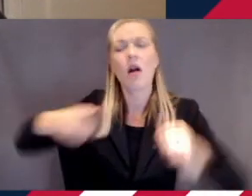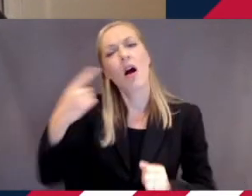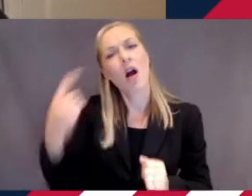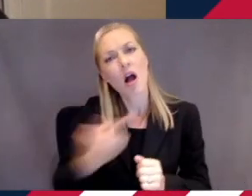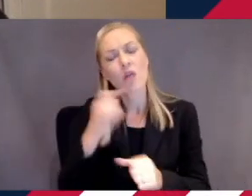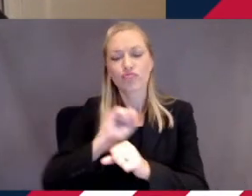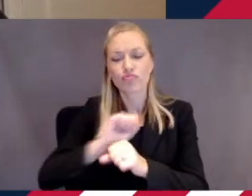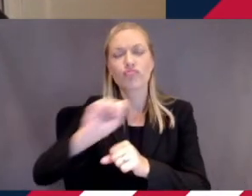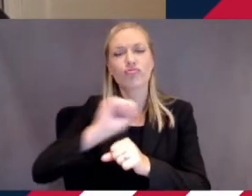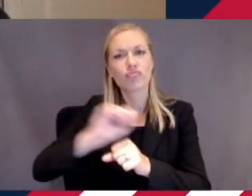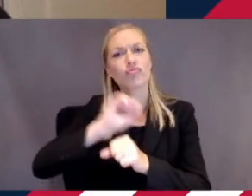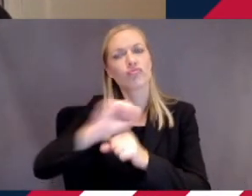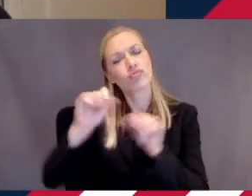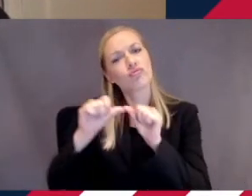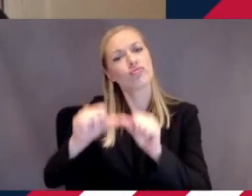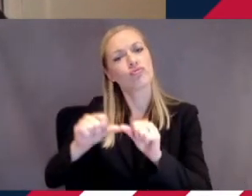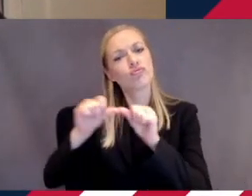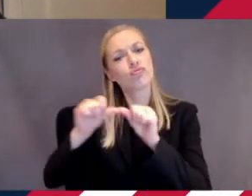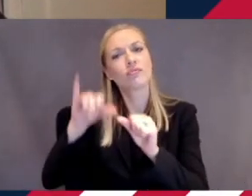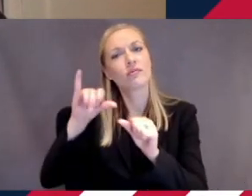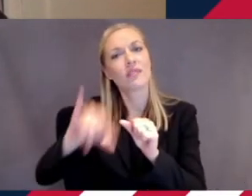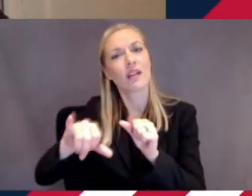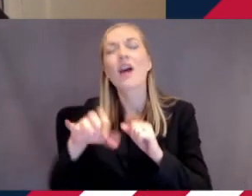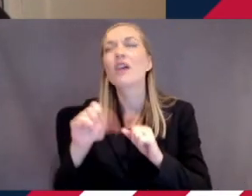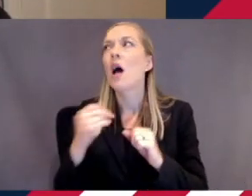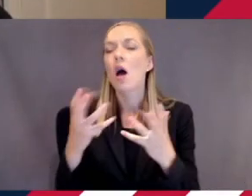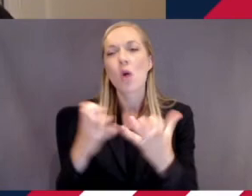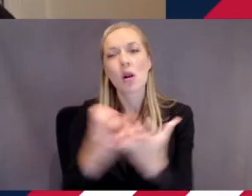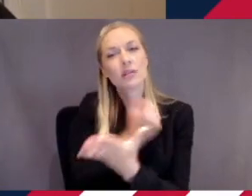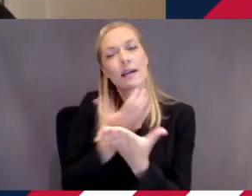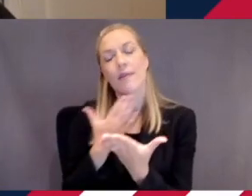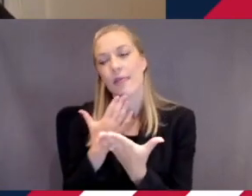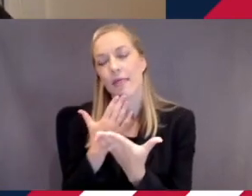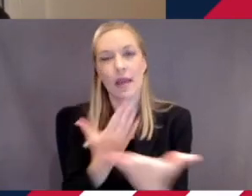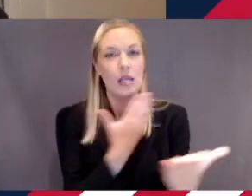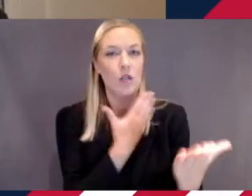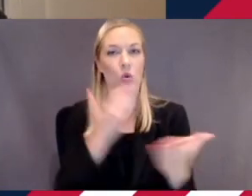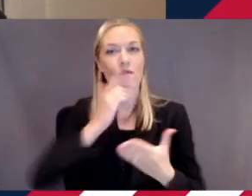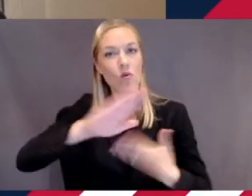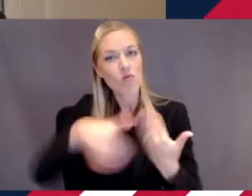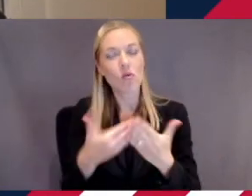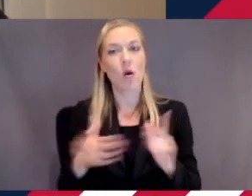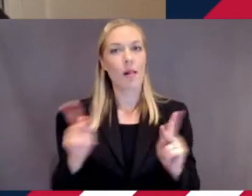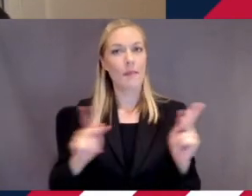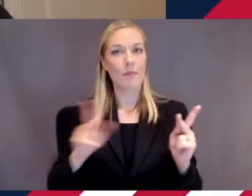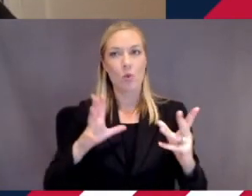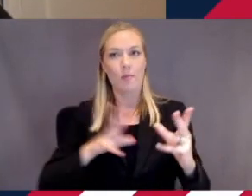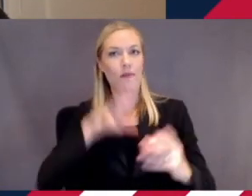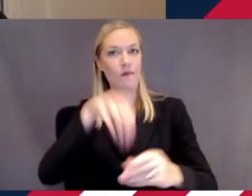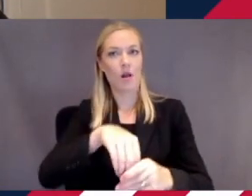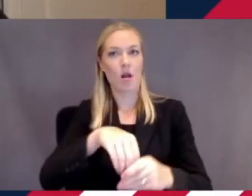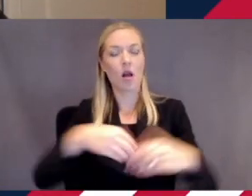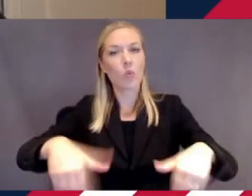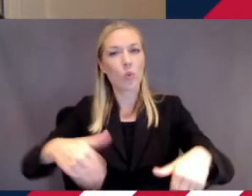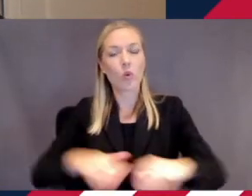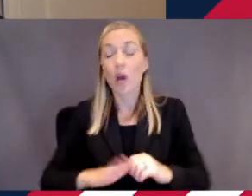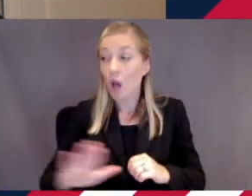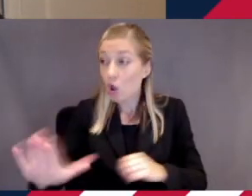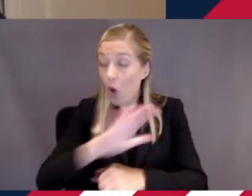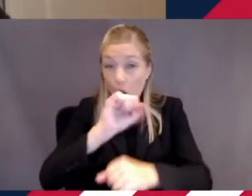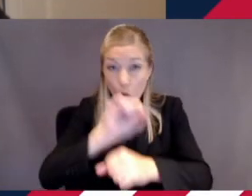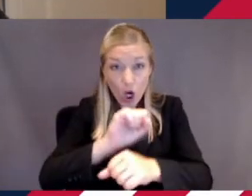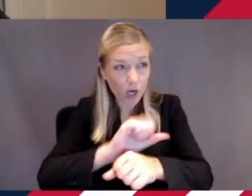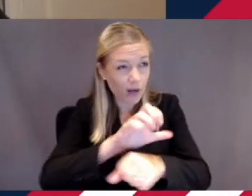been involved, because when I think about the work that we have done together over the last 4